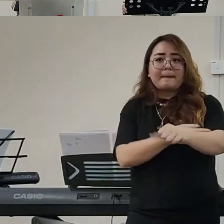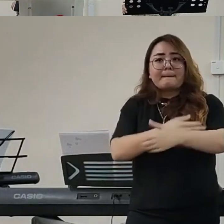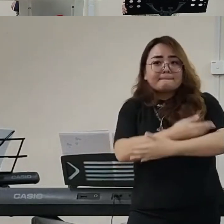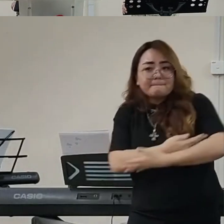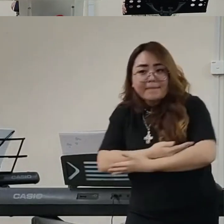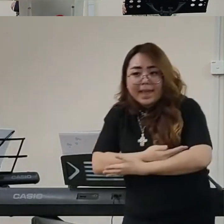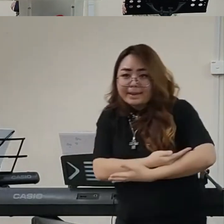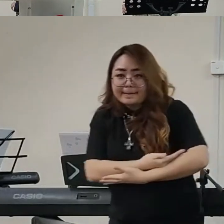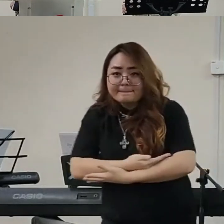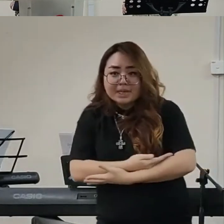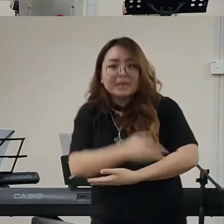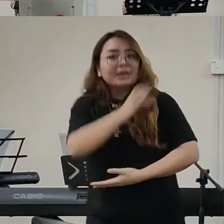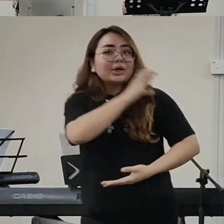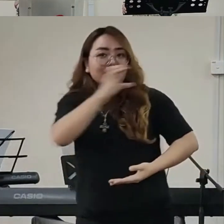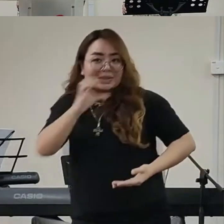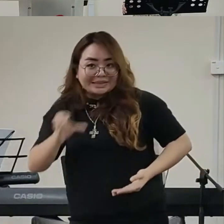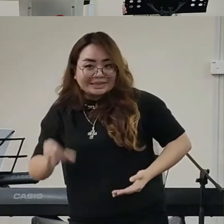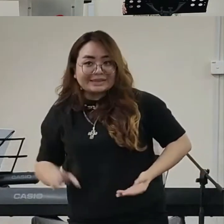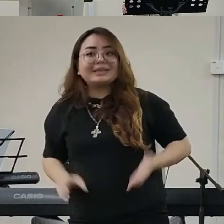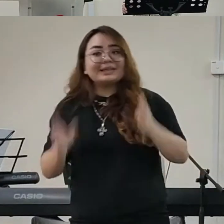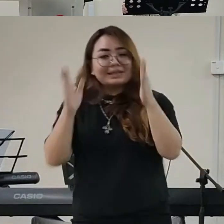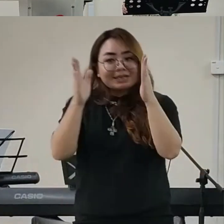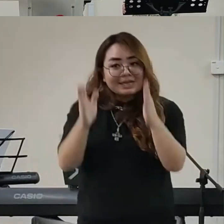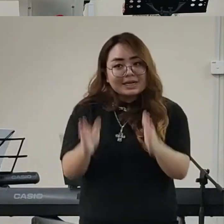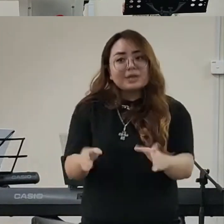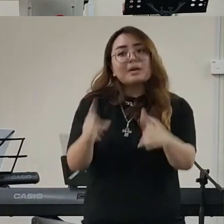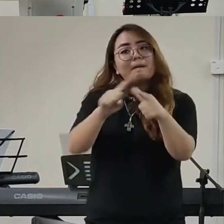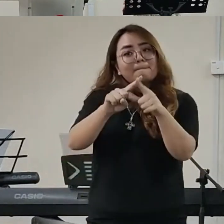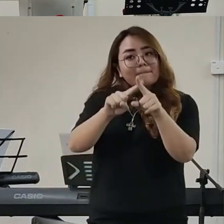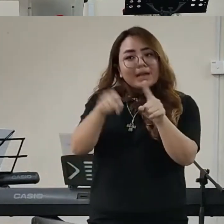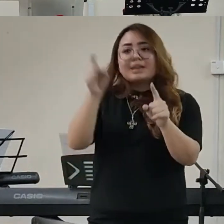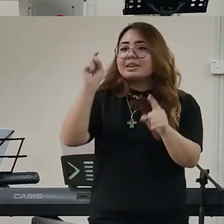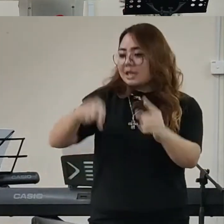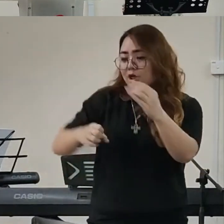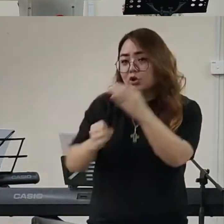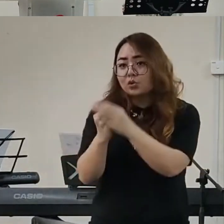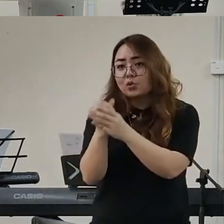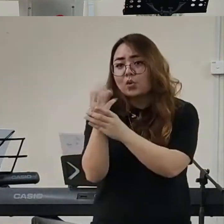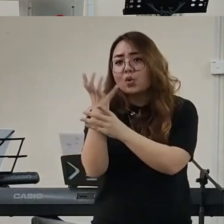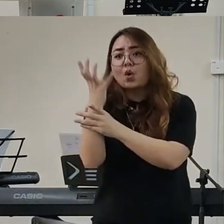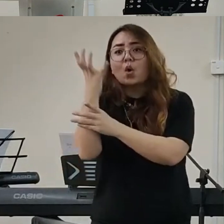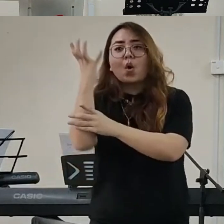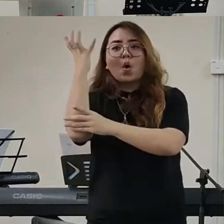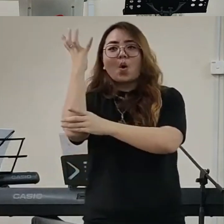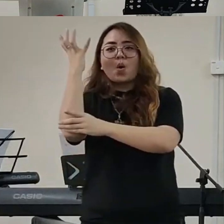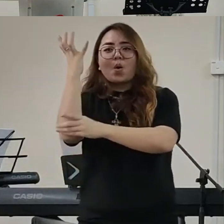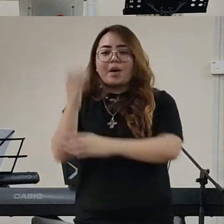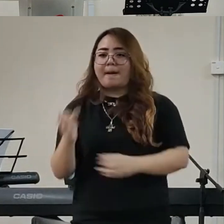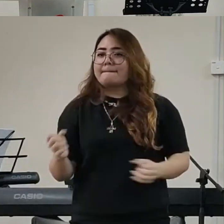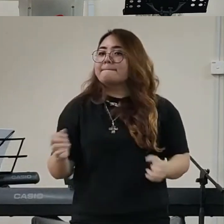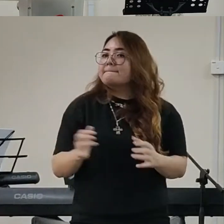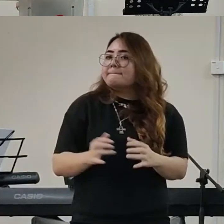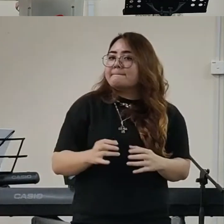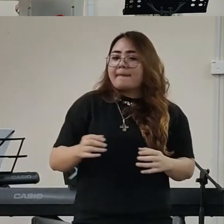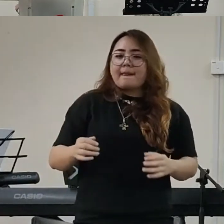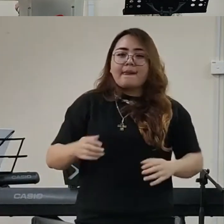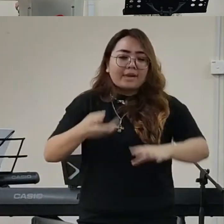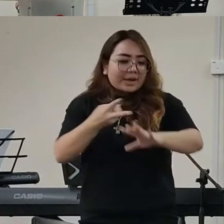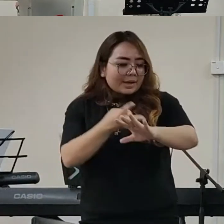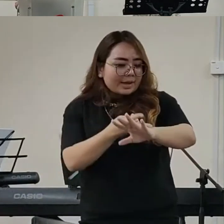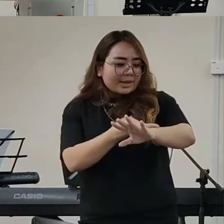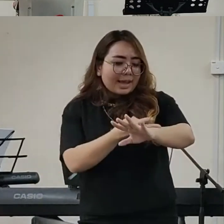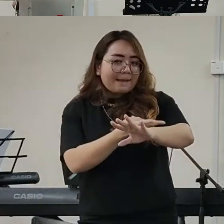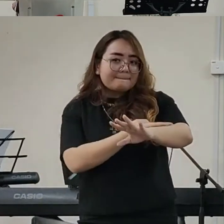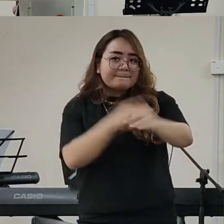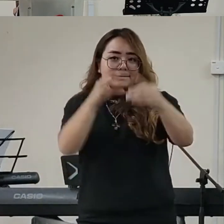sheep forever. Yeah, you need to be a sheep of Jesus forever, but you need to grow to become a shepherd. You need to take care. Shepherd